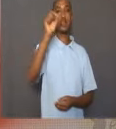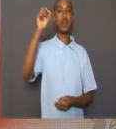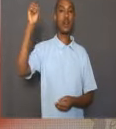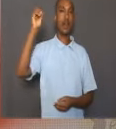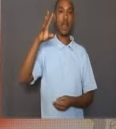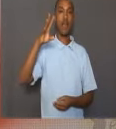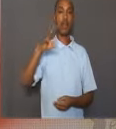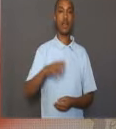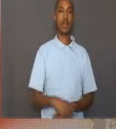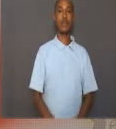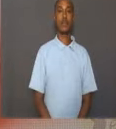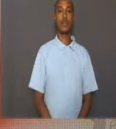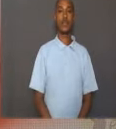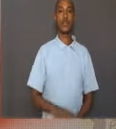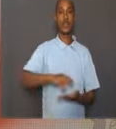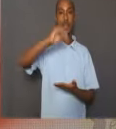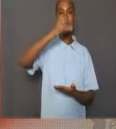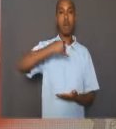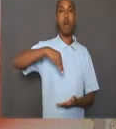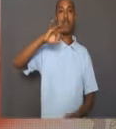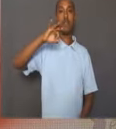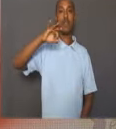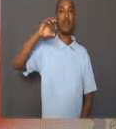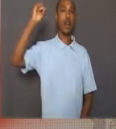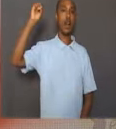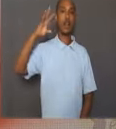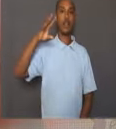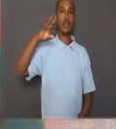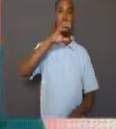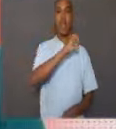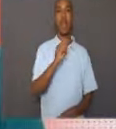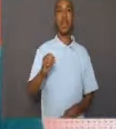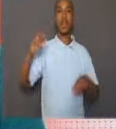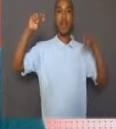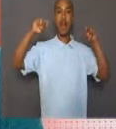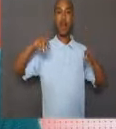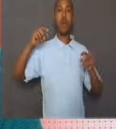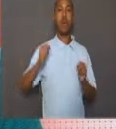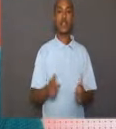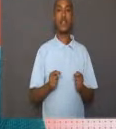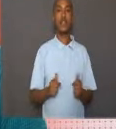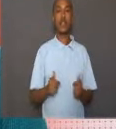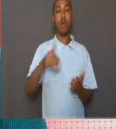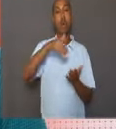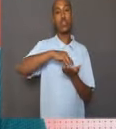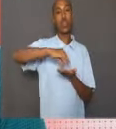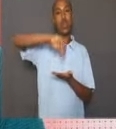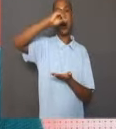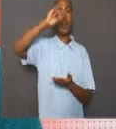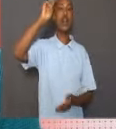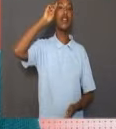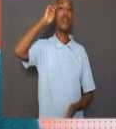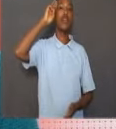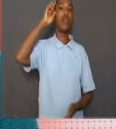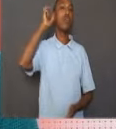the study of radiation and radioactivity. We also learned about Rutherford's